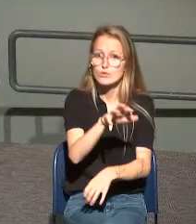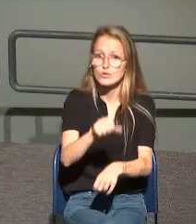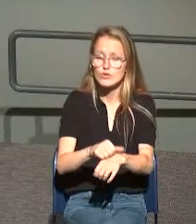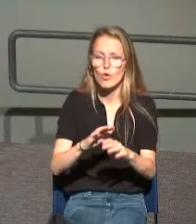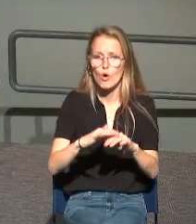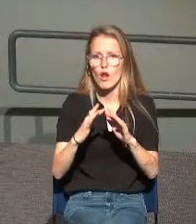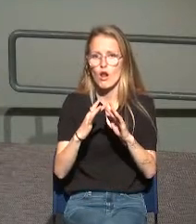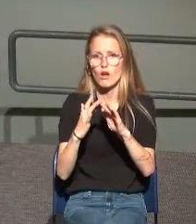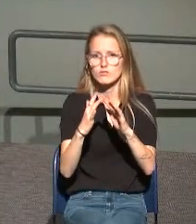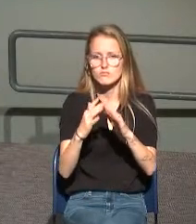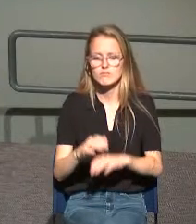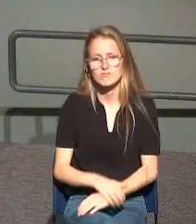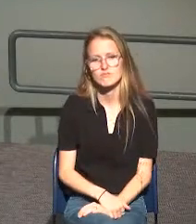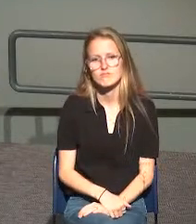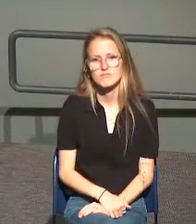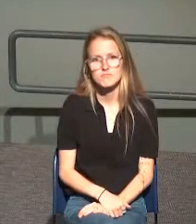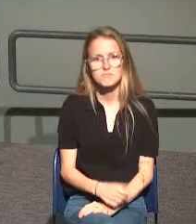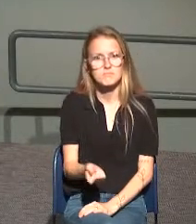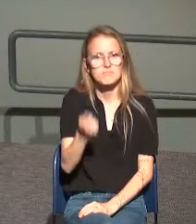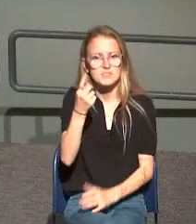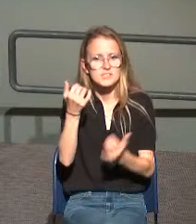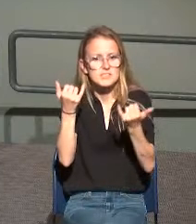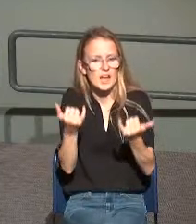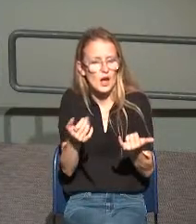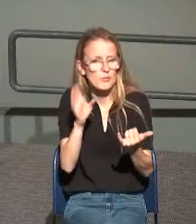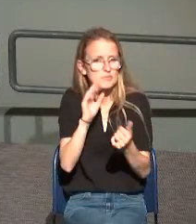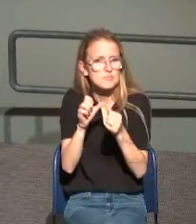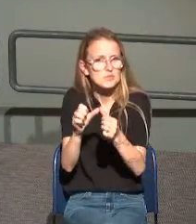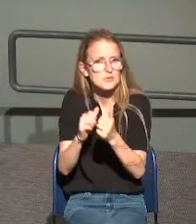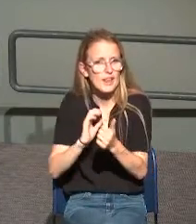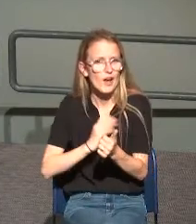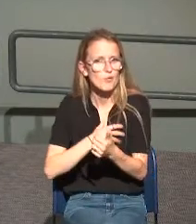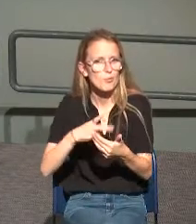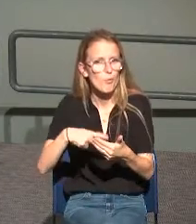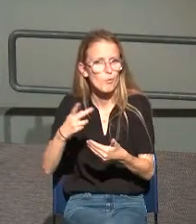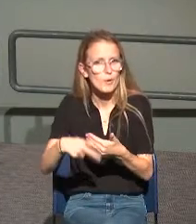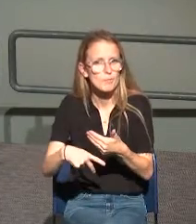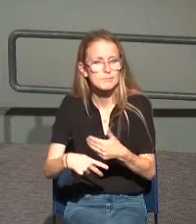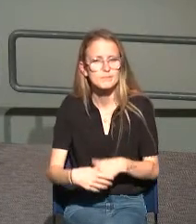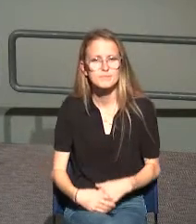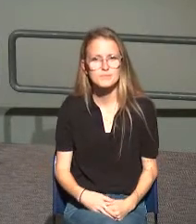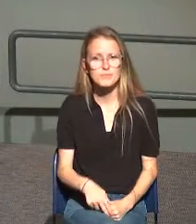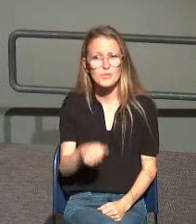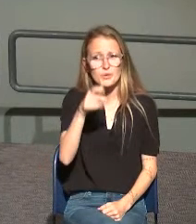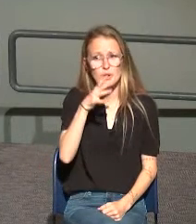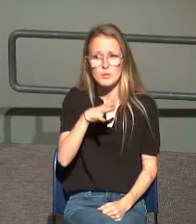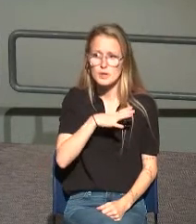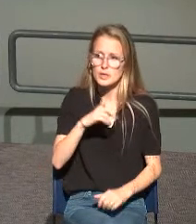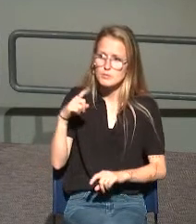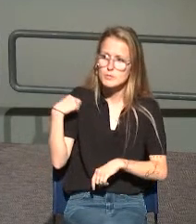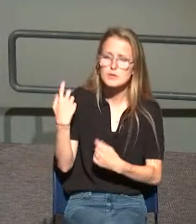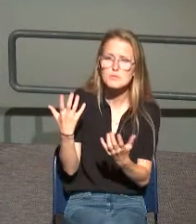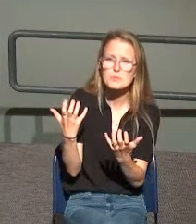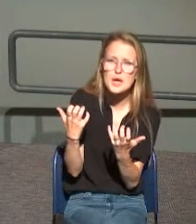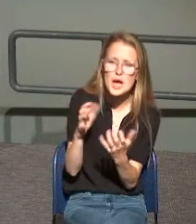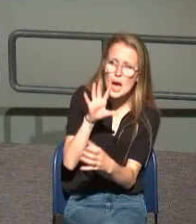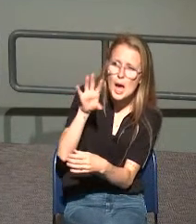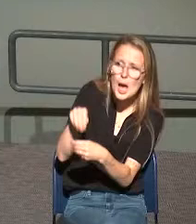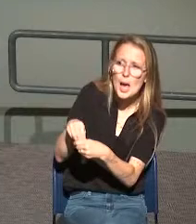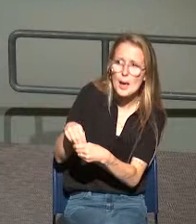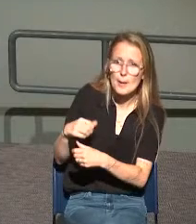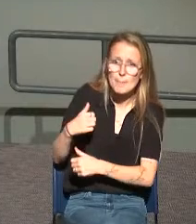website. But now, on to tonight's program. Women have wanted to serve their country